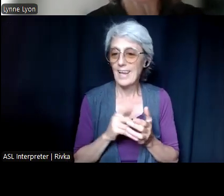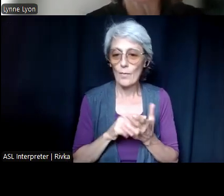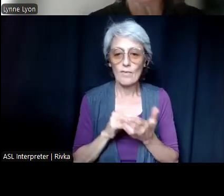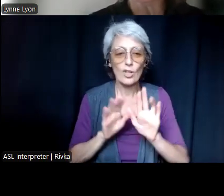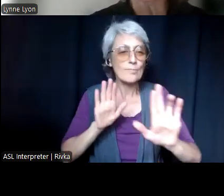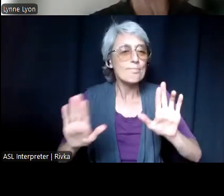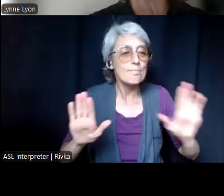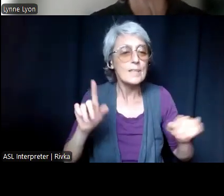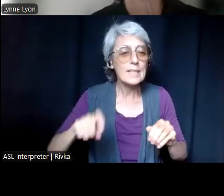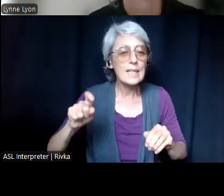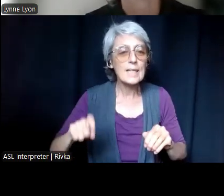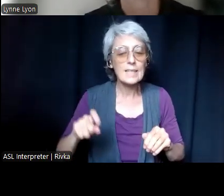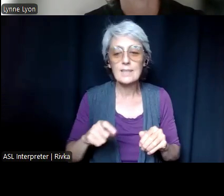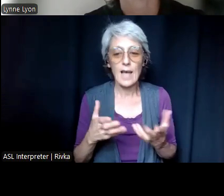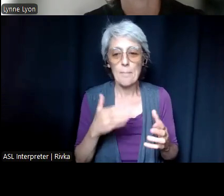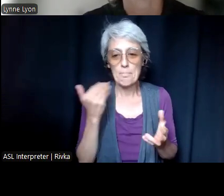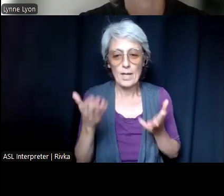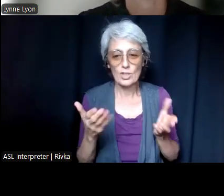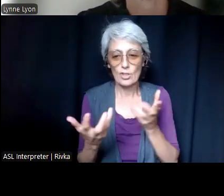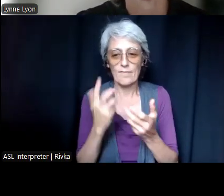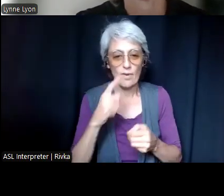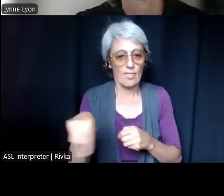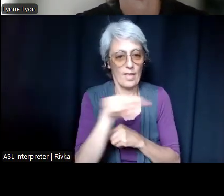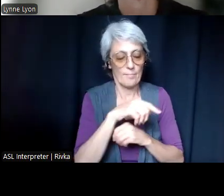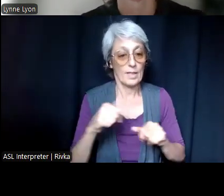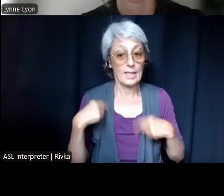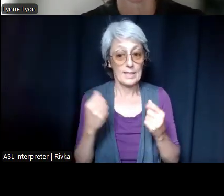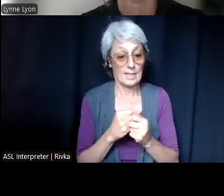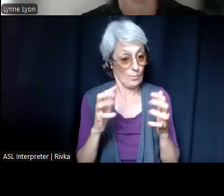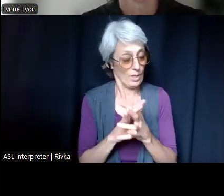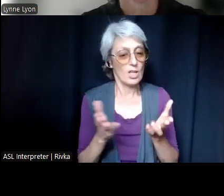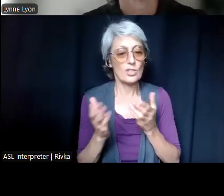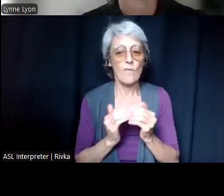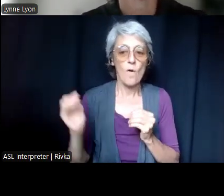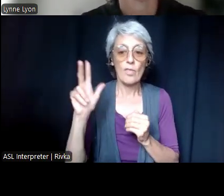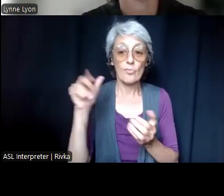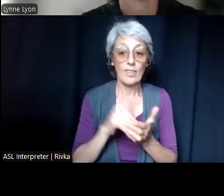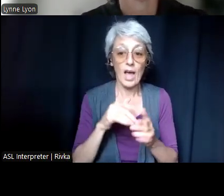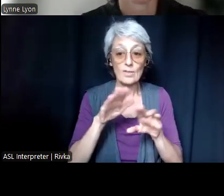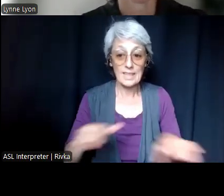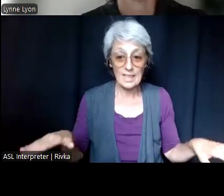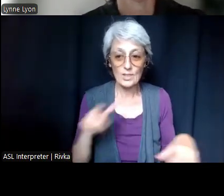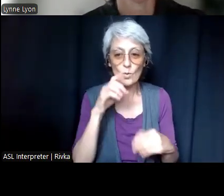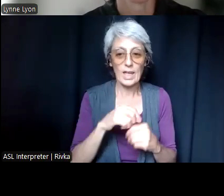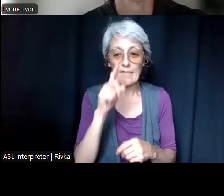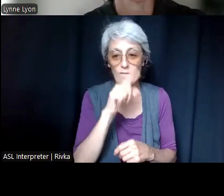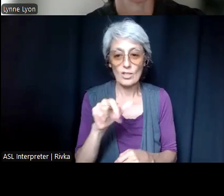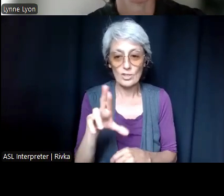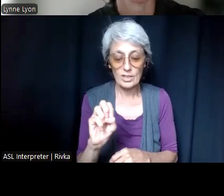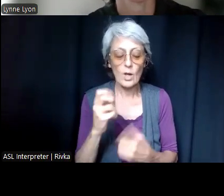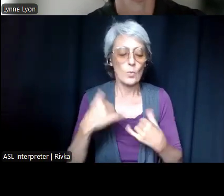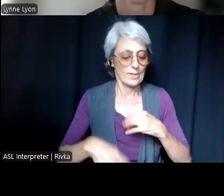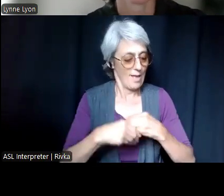them. We also, since our launch, have served over 3,000 kids in foster care, and are continuing to add new providers